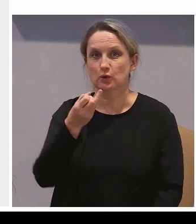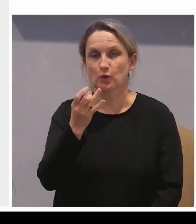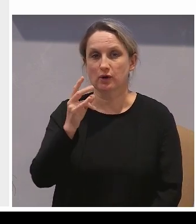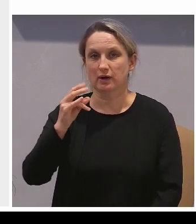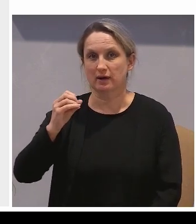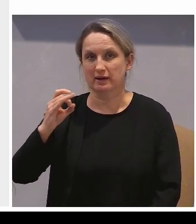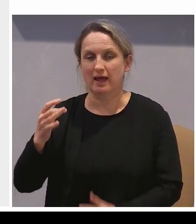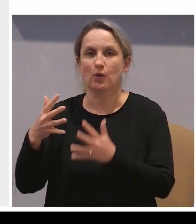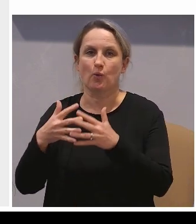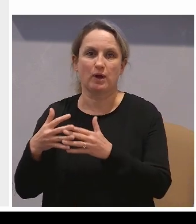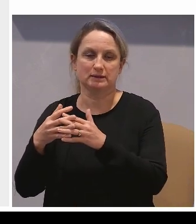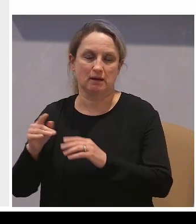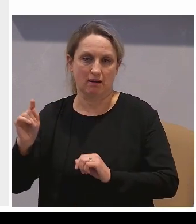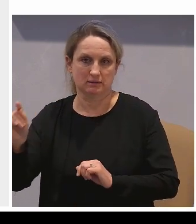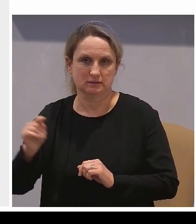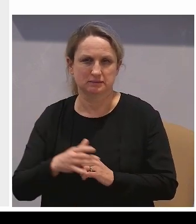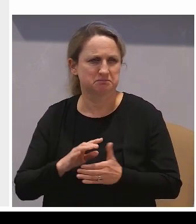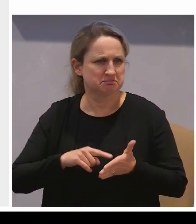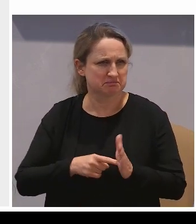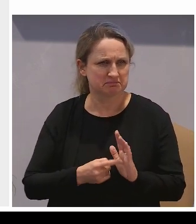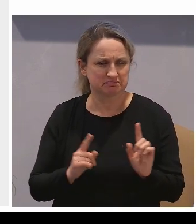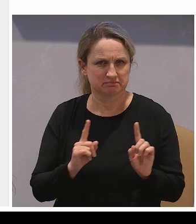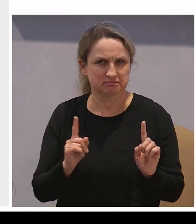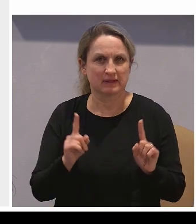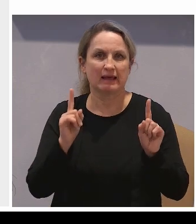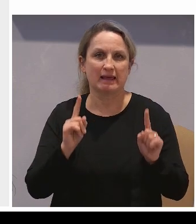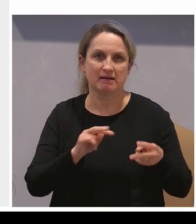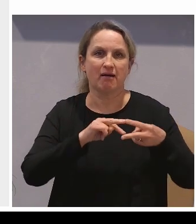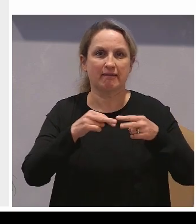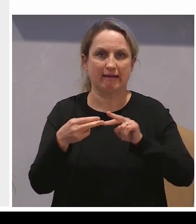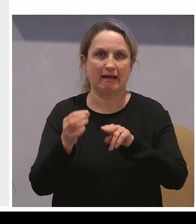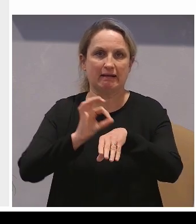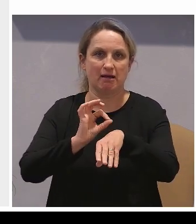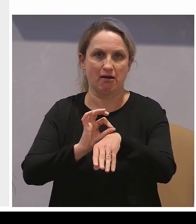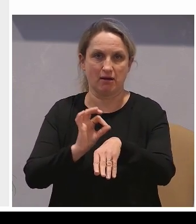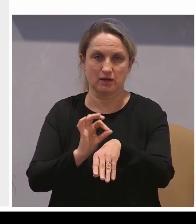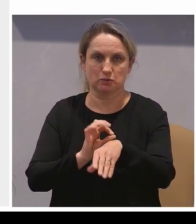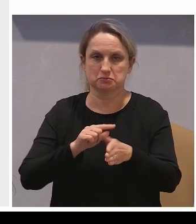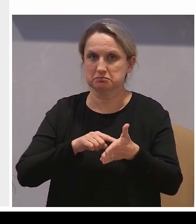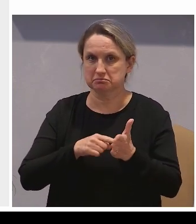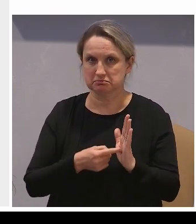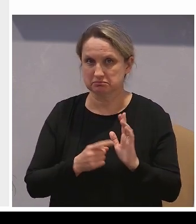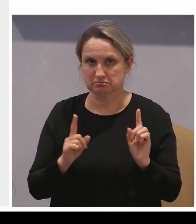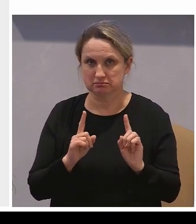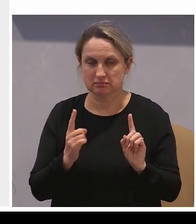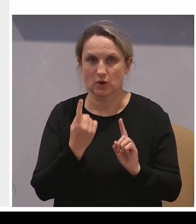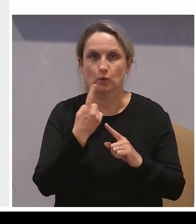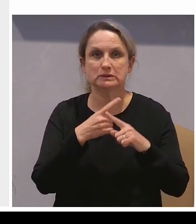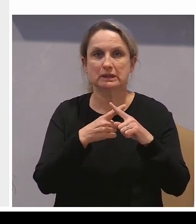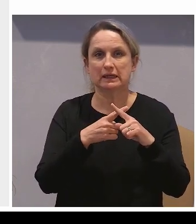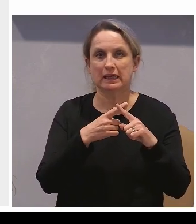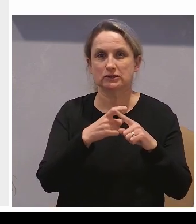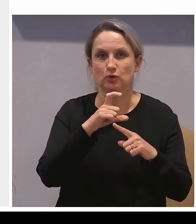in Ja 1928 in põhjuseks the USA. on tegemist meil ikkagi geneetilise haigusega, This is a mille genetic põhjuseks on disease, ühe